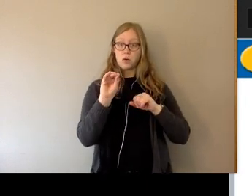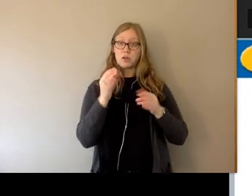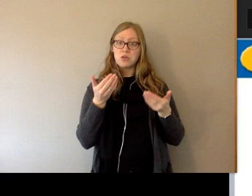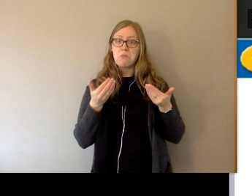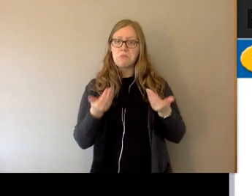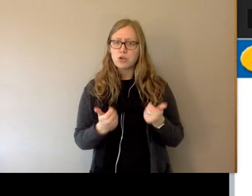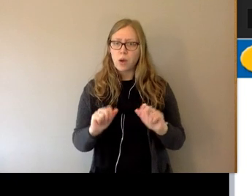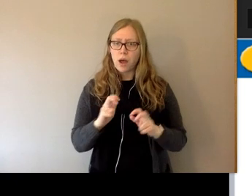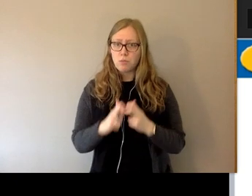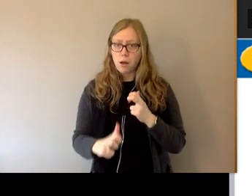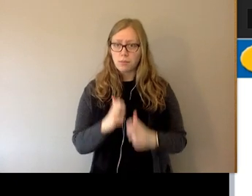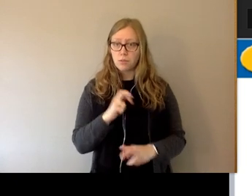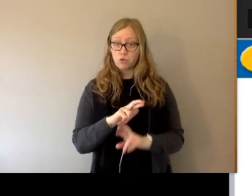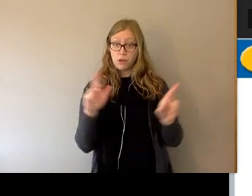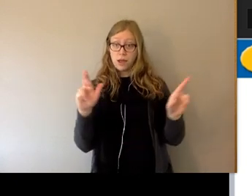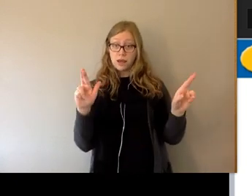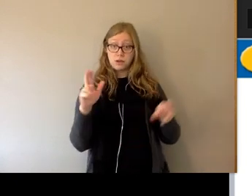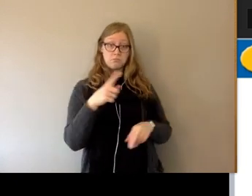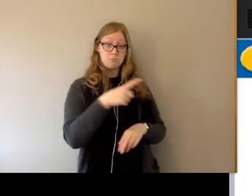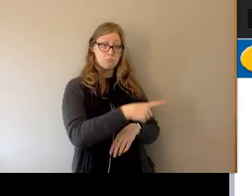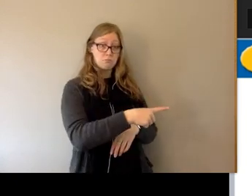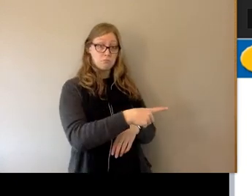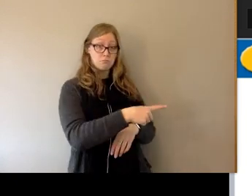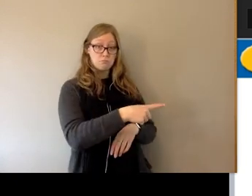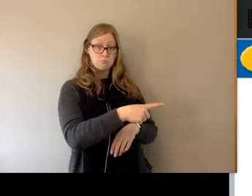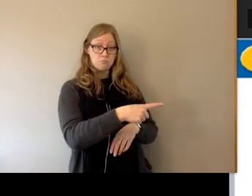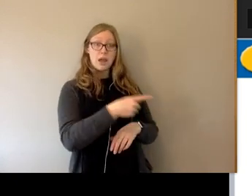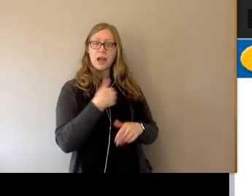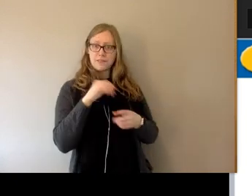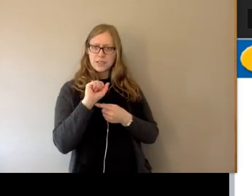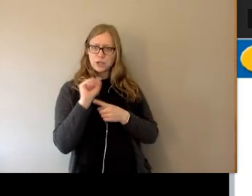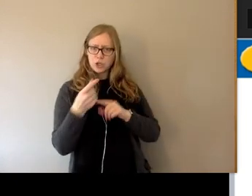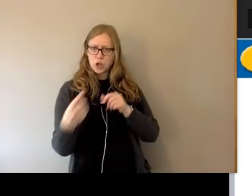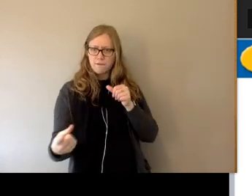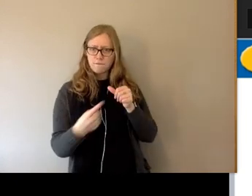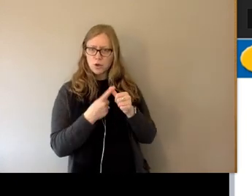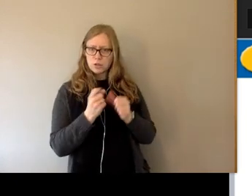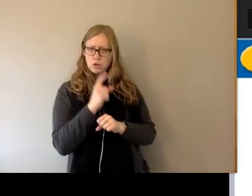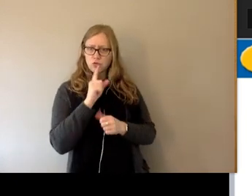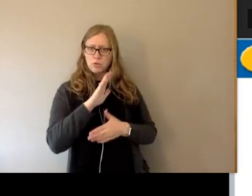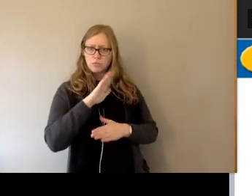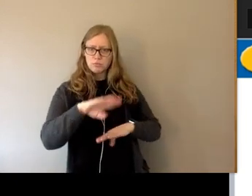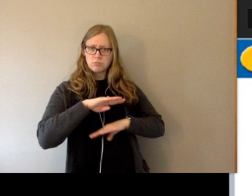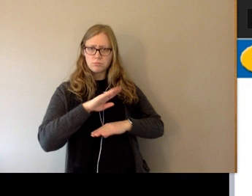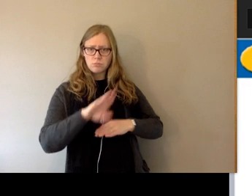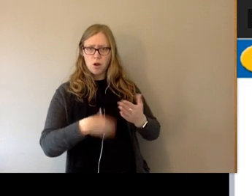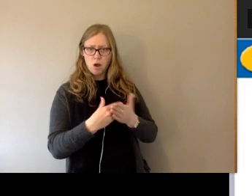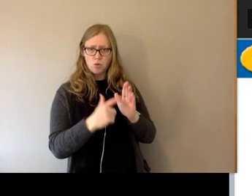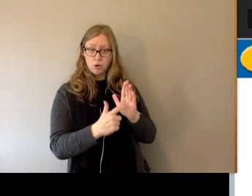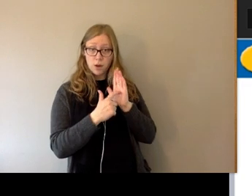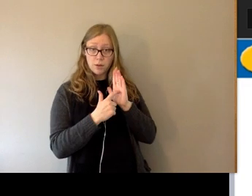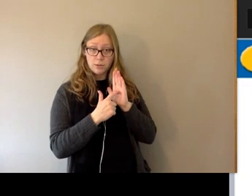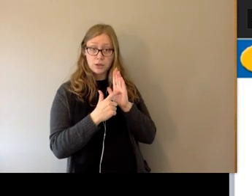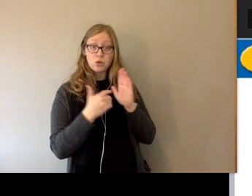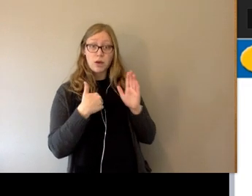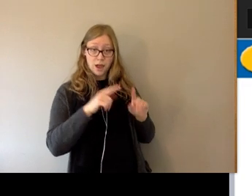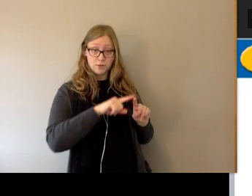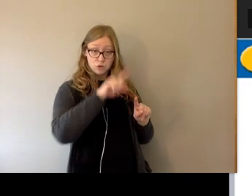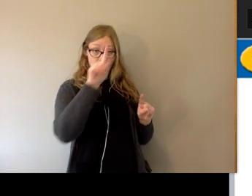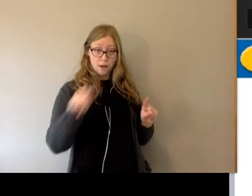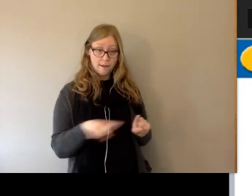a situation, and let's first make sure that we meet the criteria. So I have the triangle RST, and then I have this